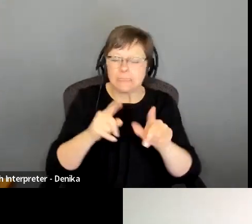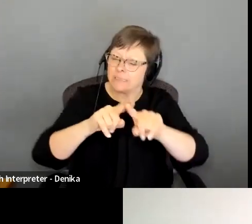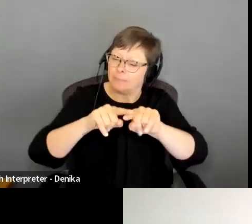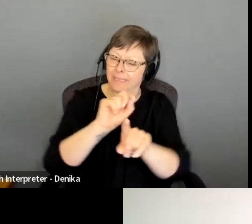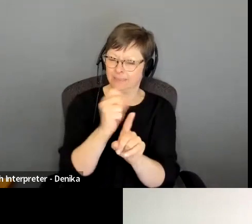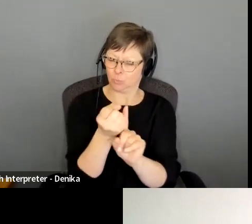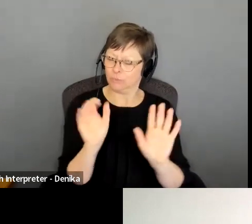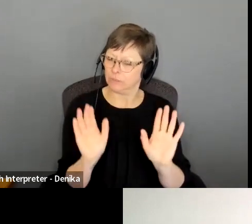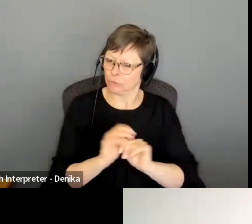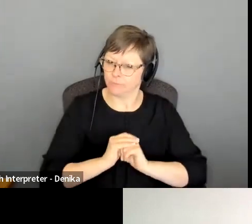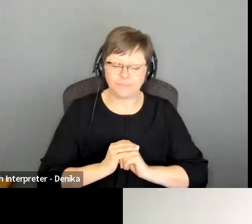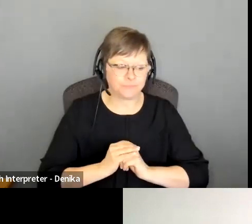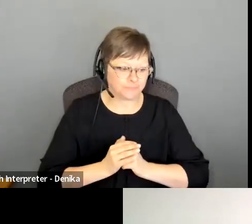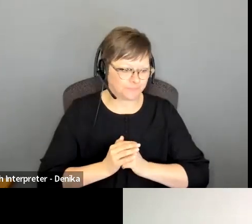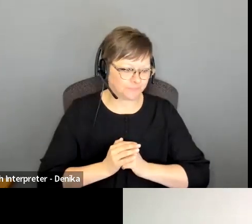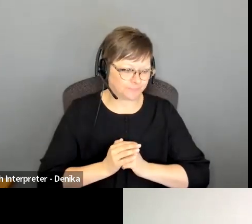Mm-hmm.